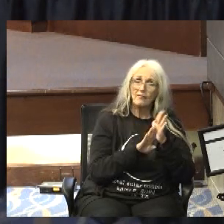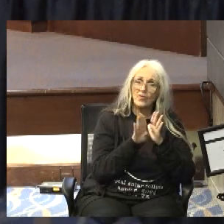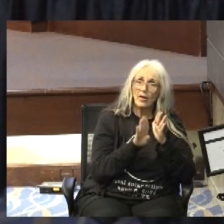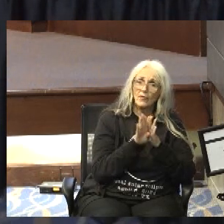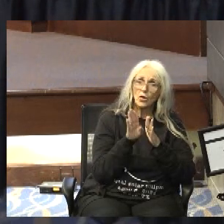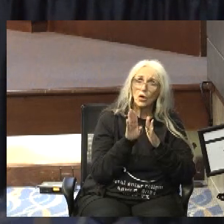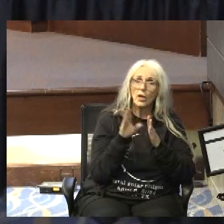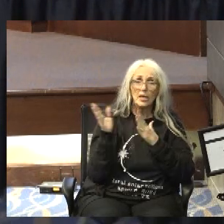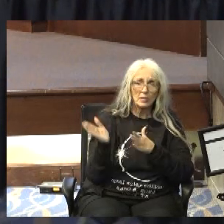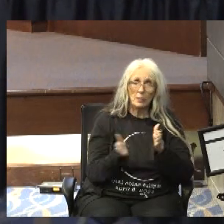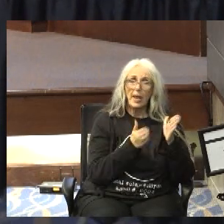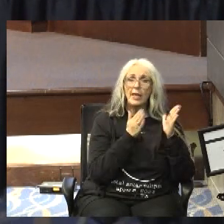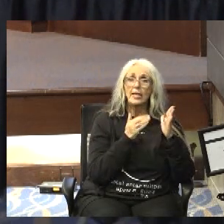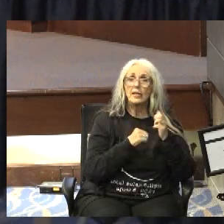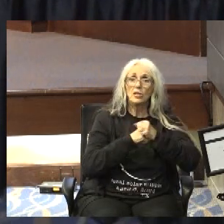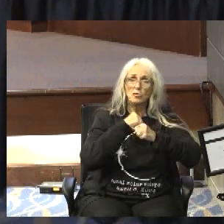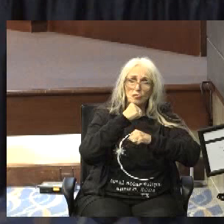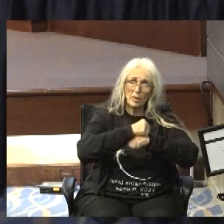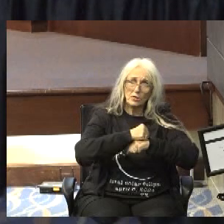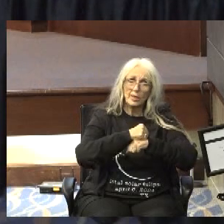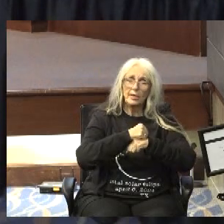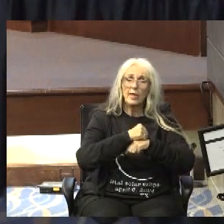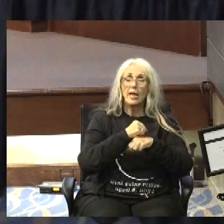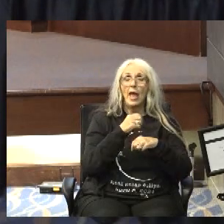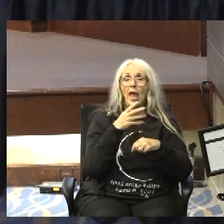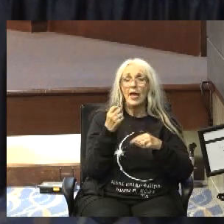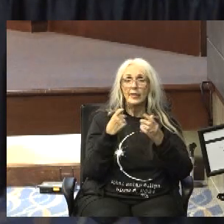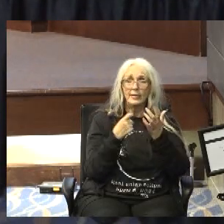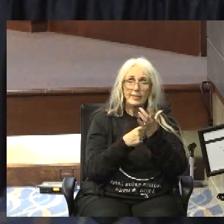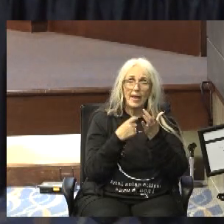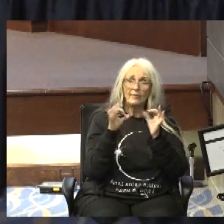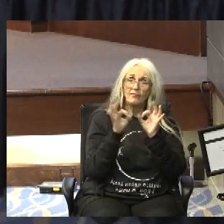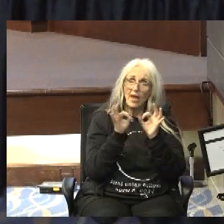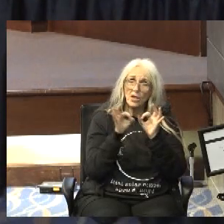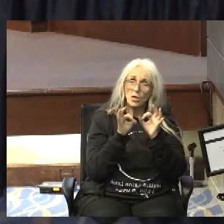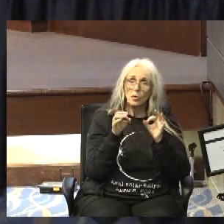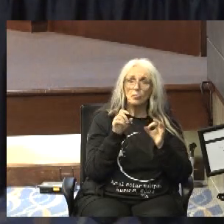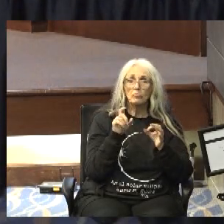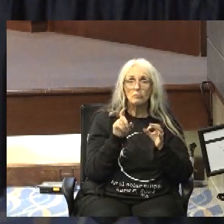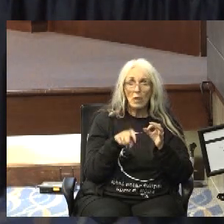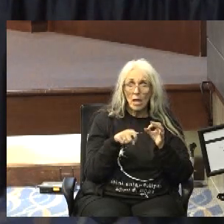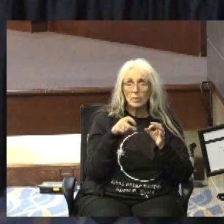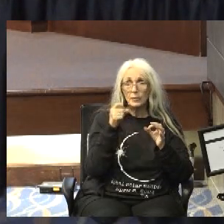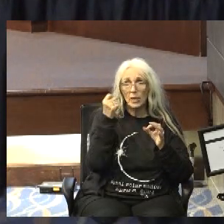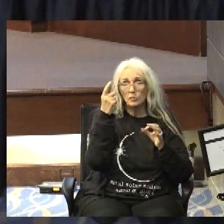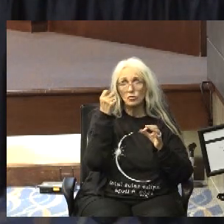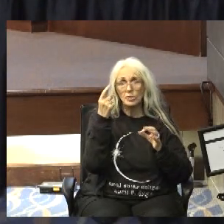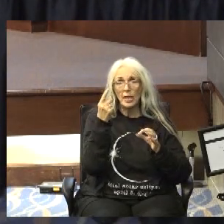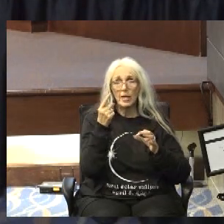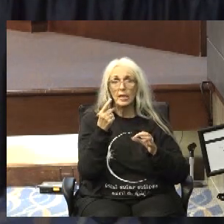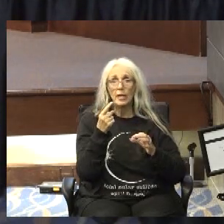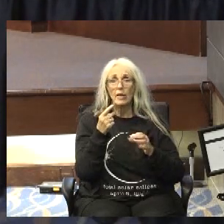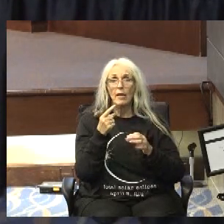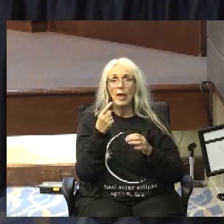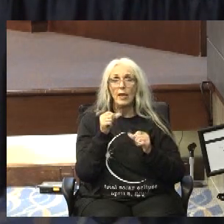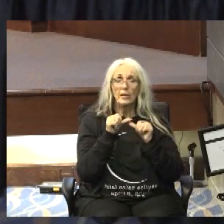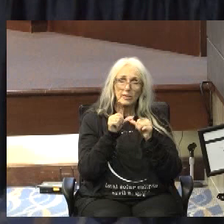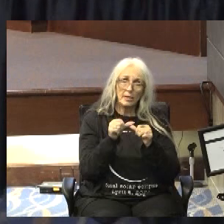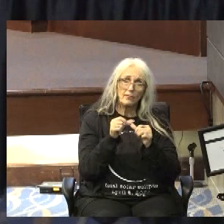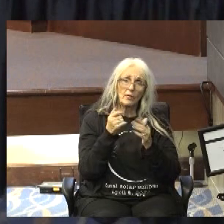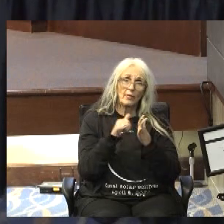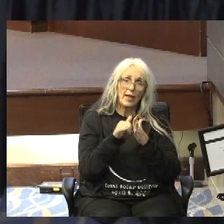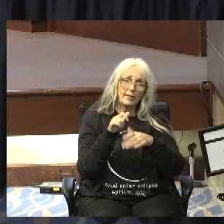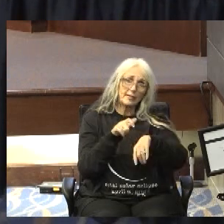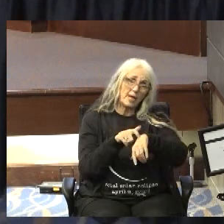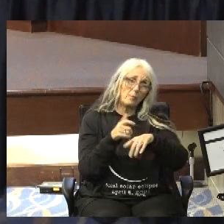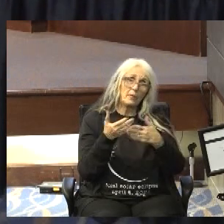the construction, they're funding and constructing it, and the taxable value has to be realized and sustained for a period of time before those